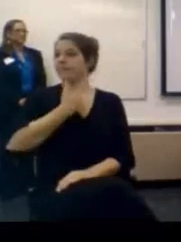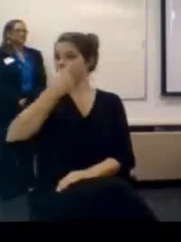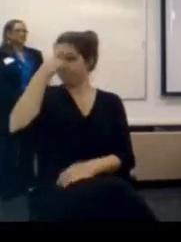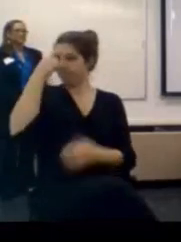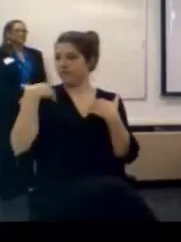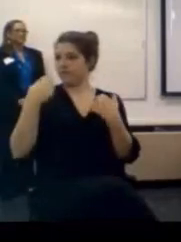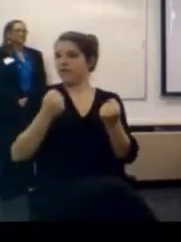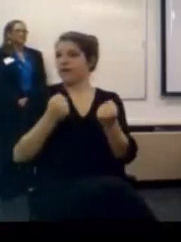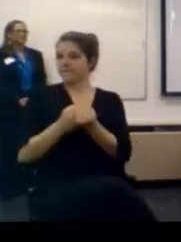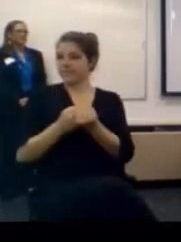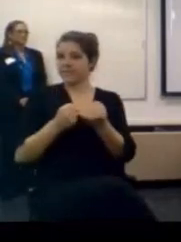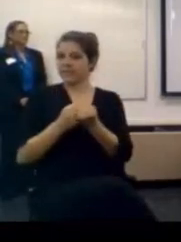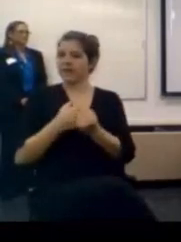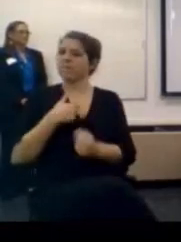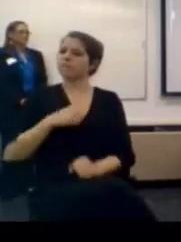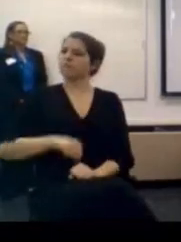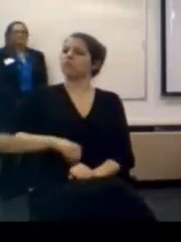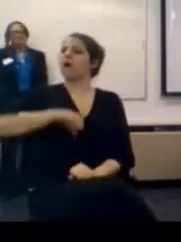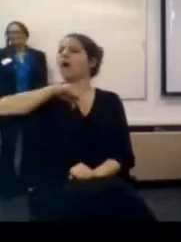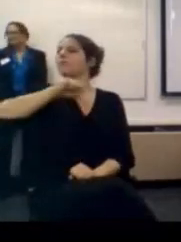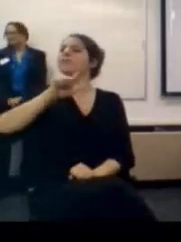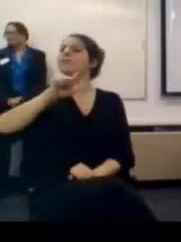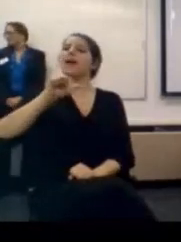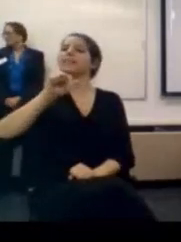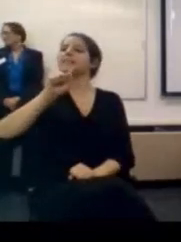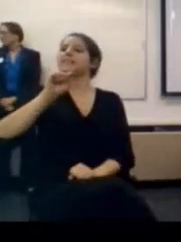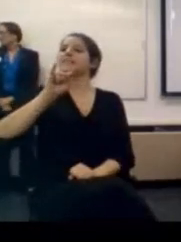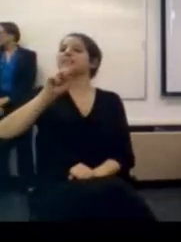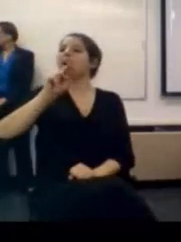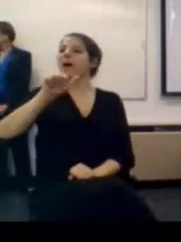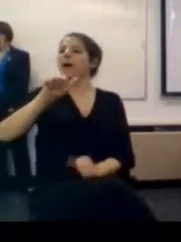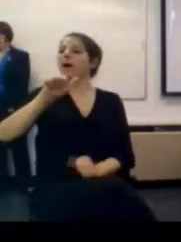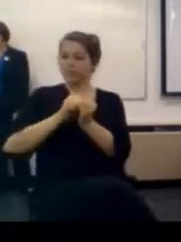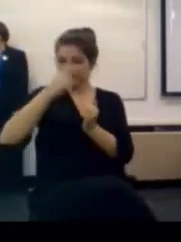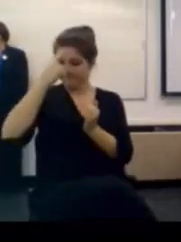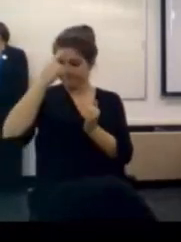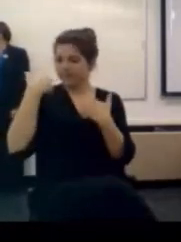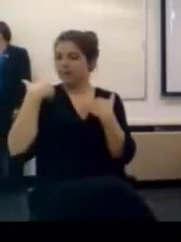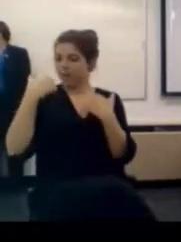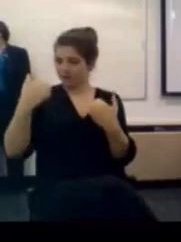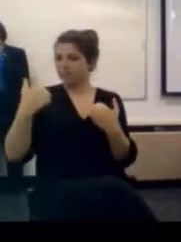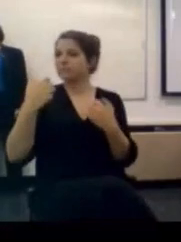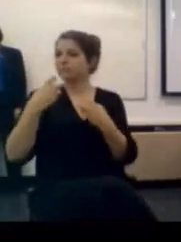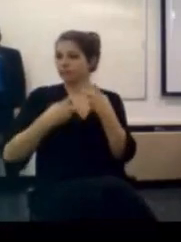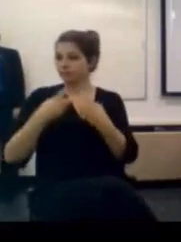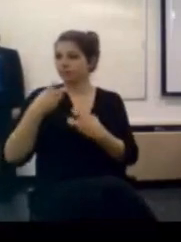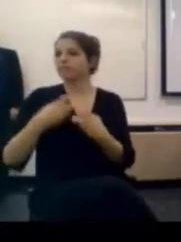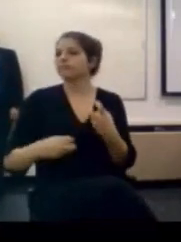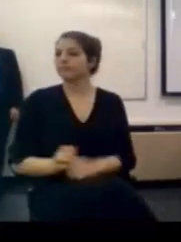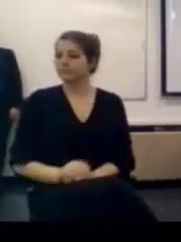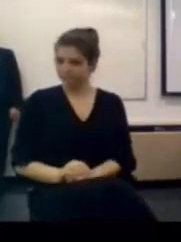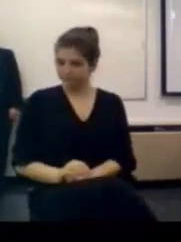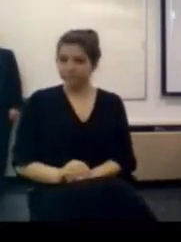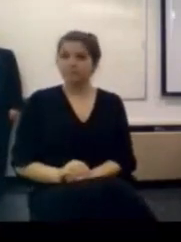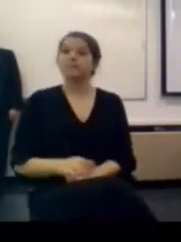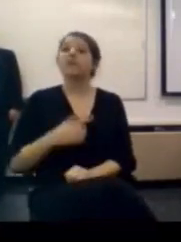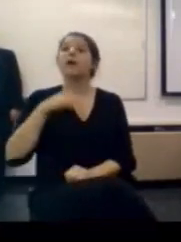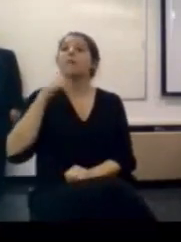As a mental health advocate, I am a proud Latina with a mental health